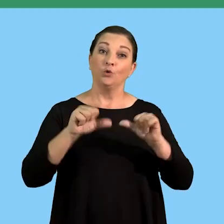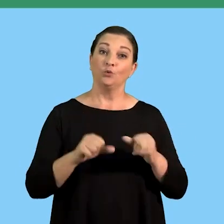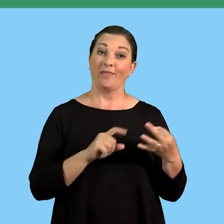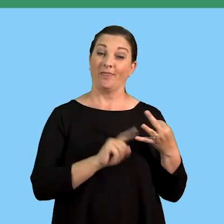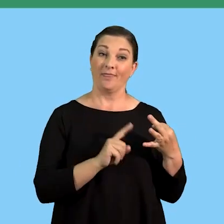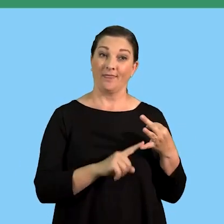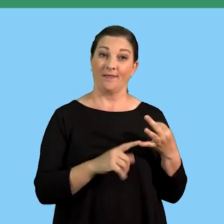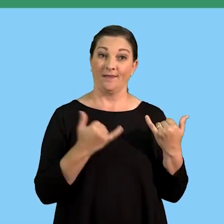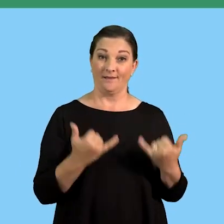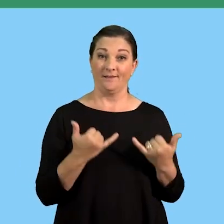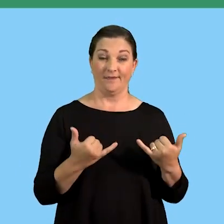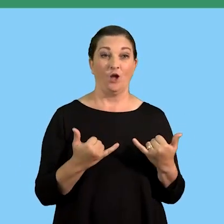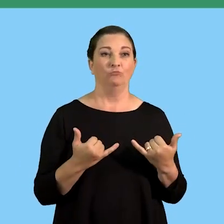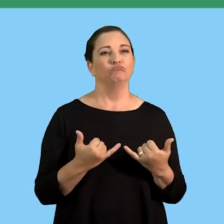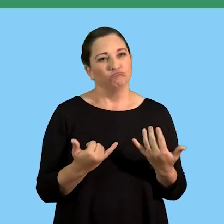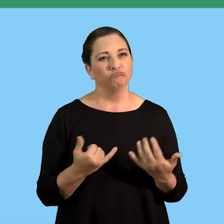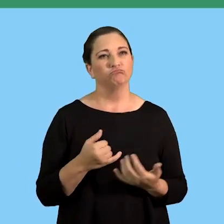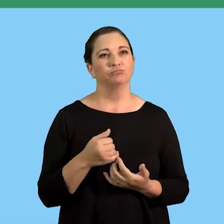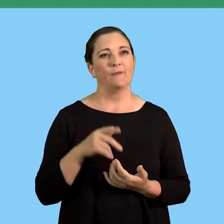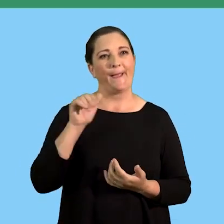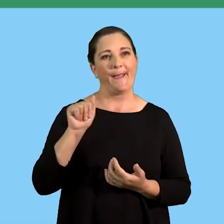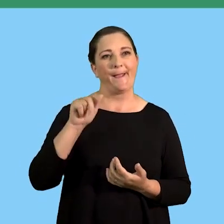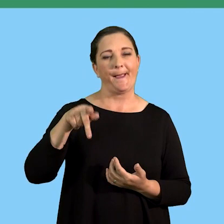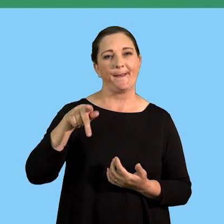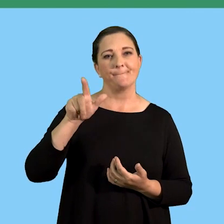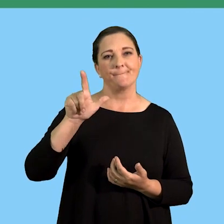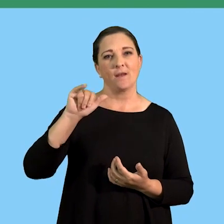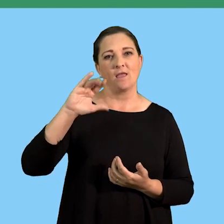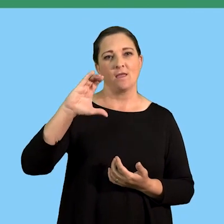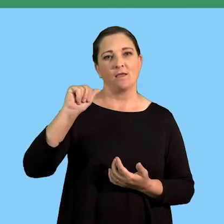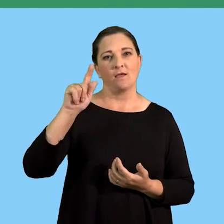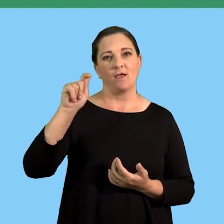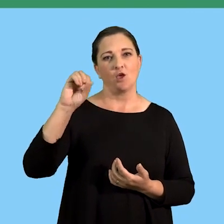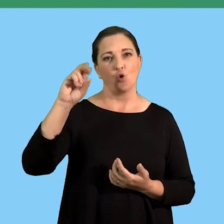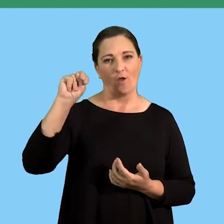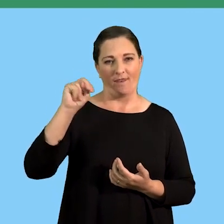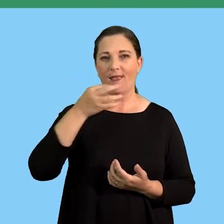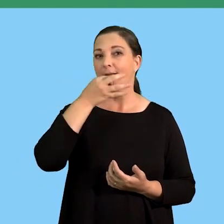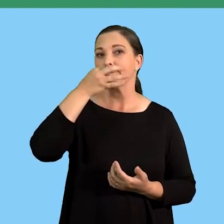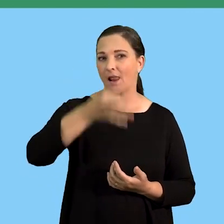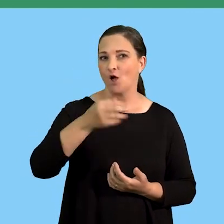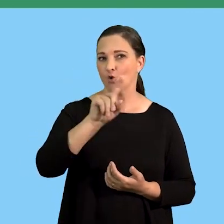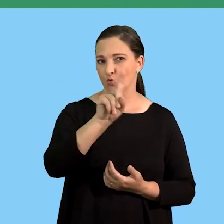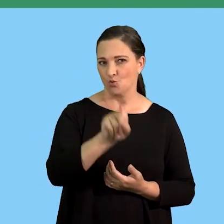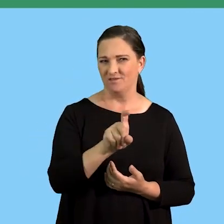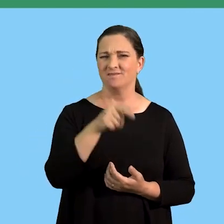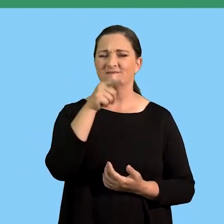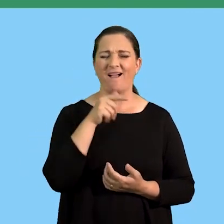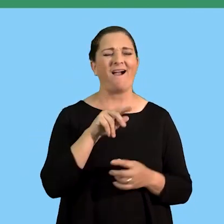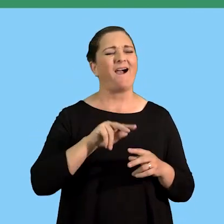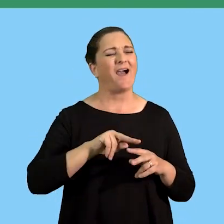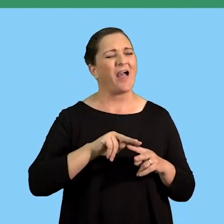Let's now look at our third application question, which says, explain other roles of